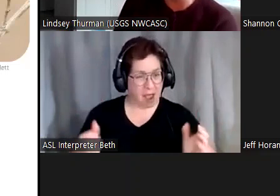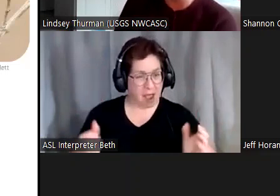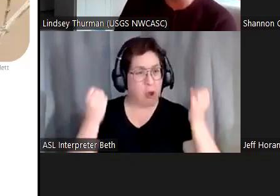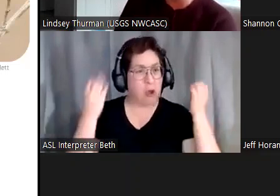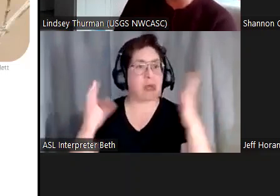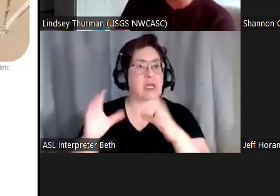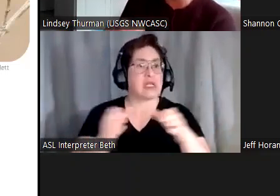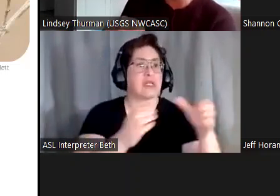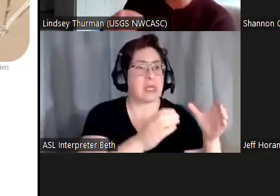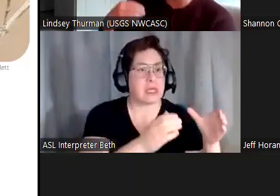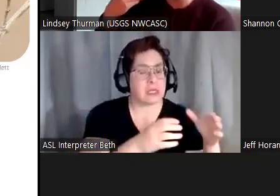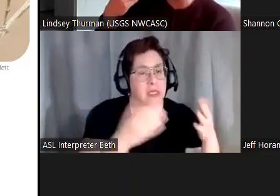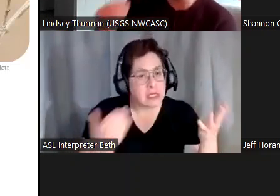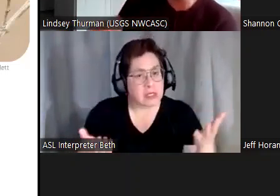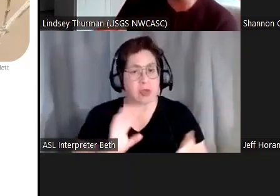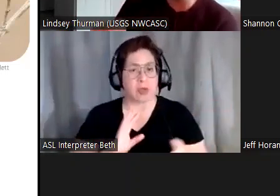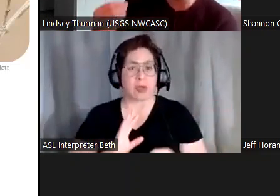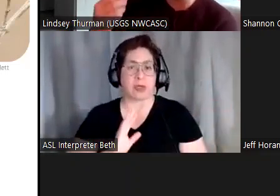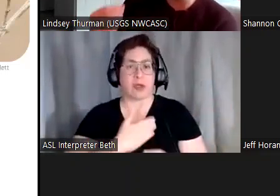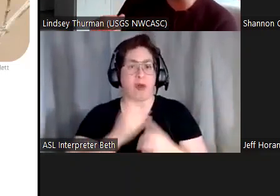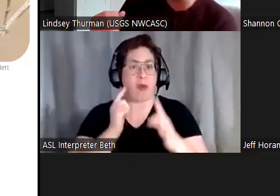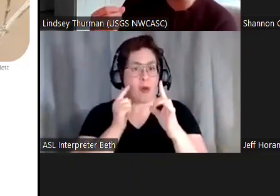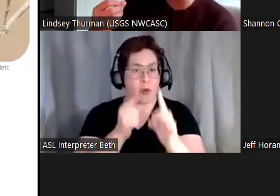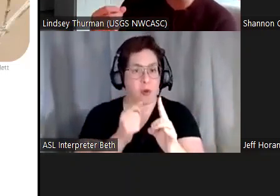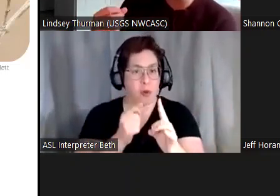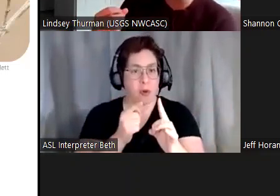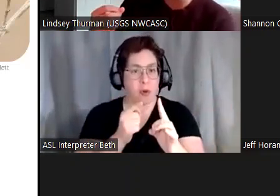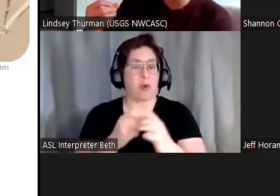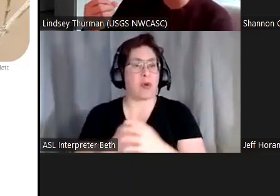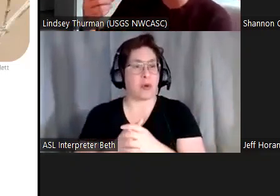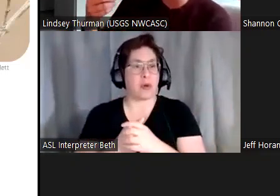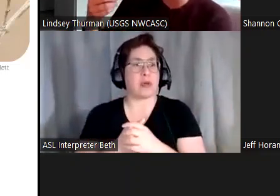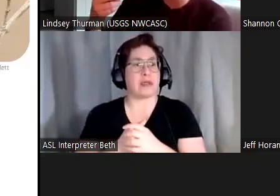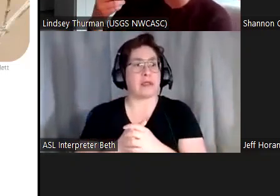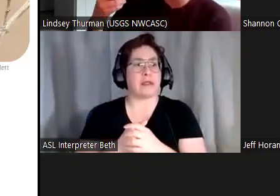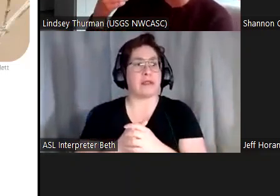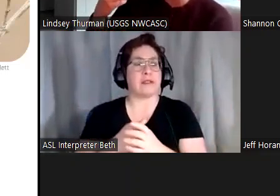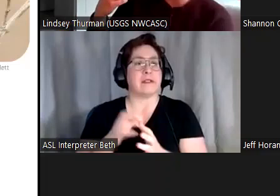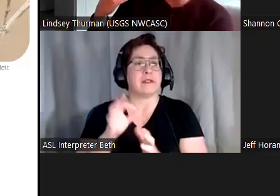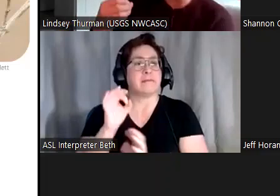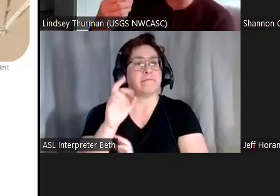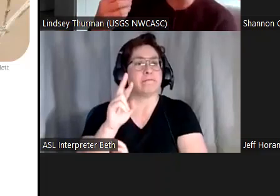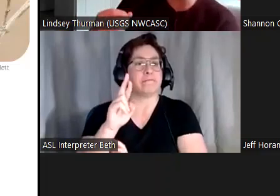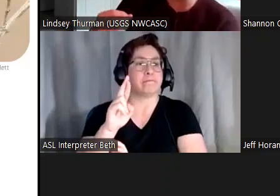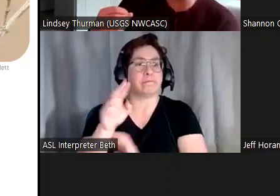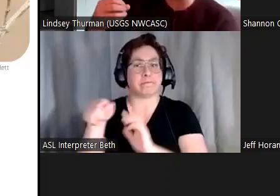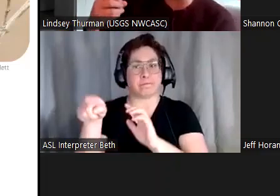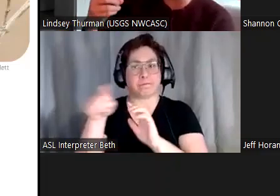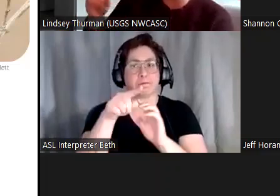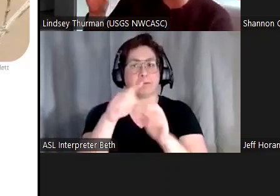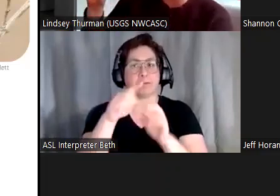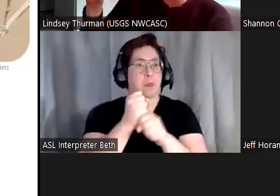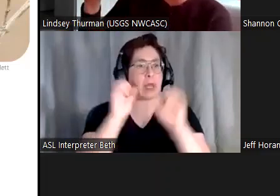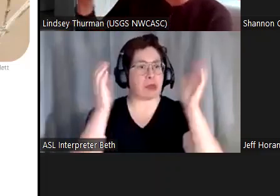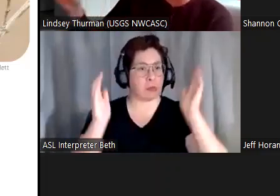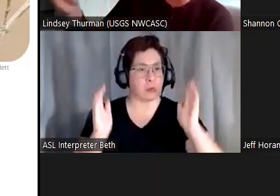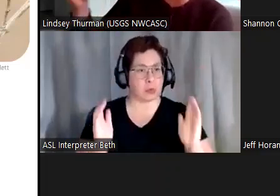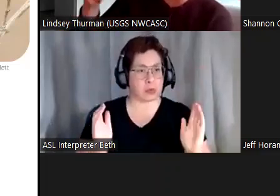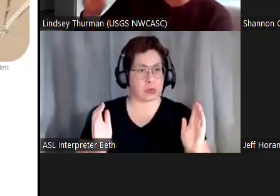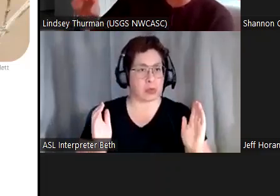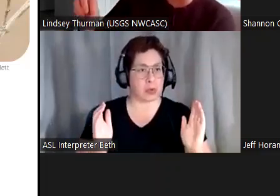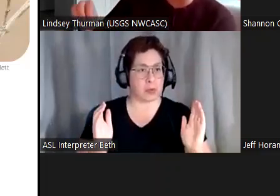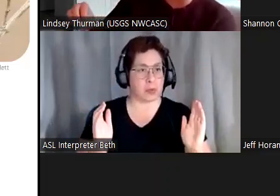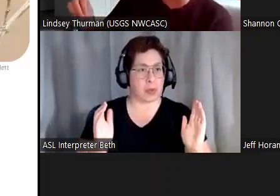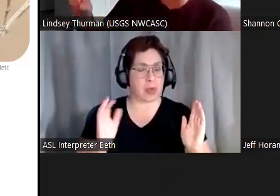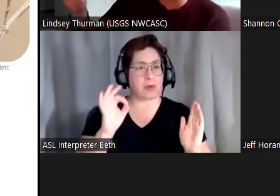was to encourage users of this framework to make those comparisons across different